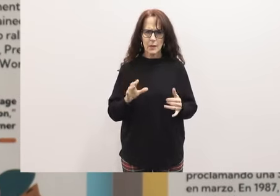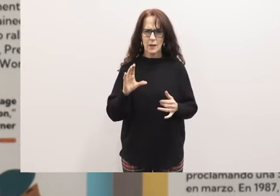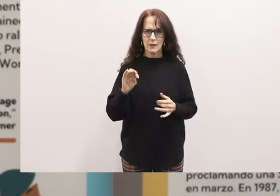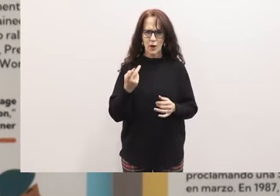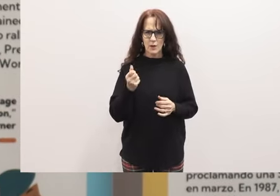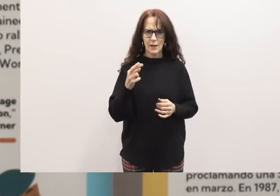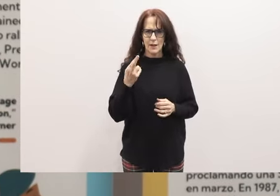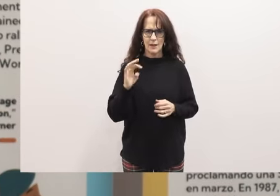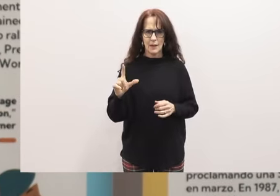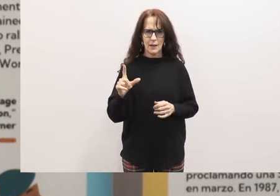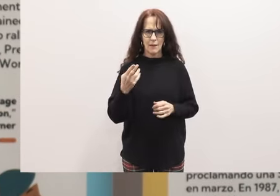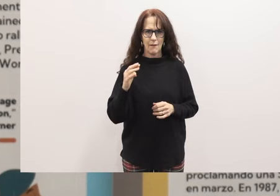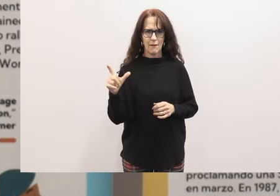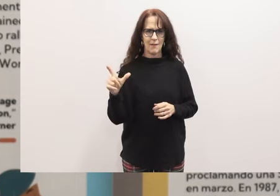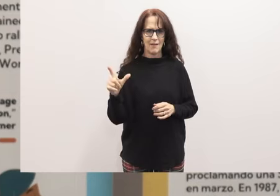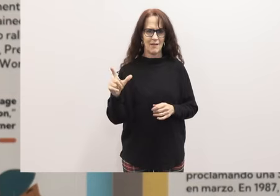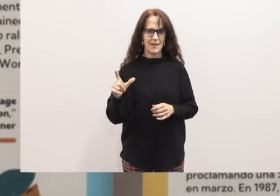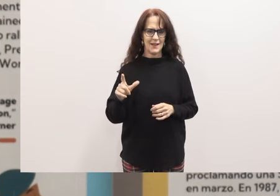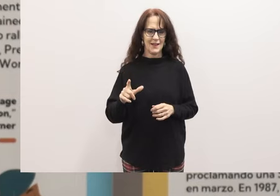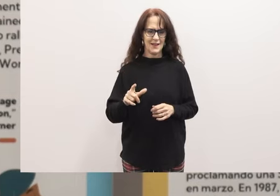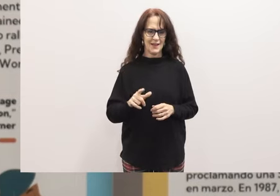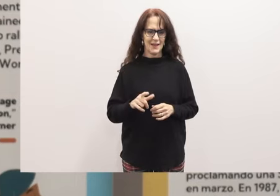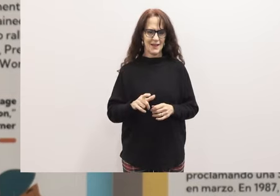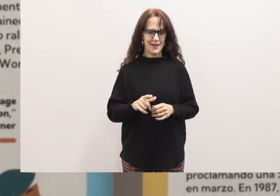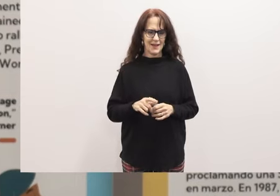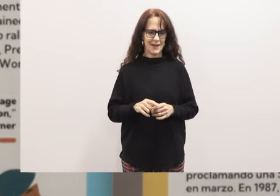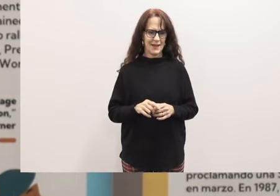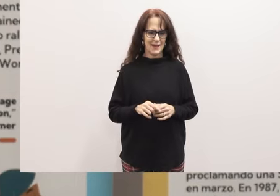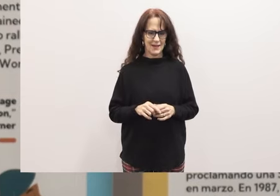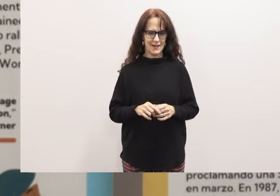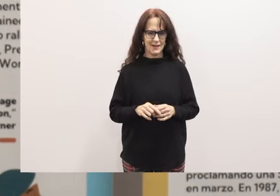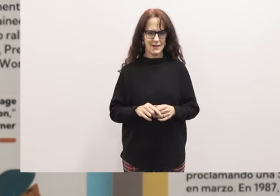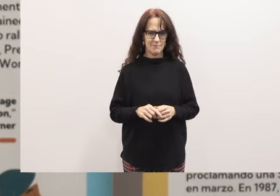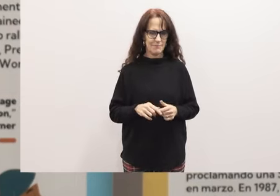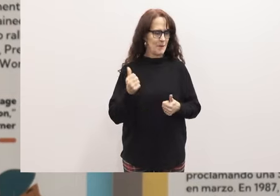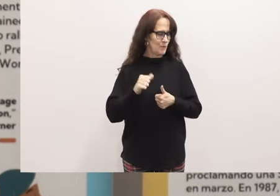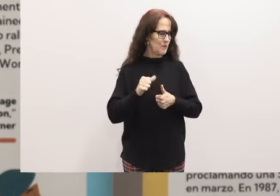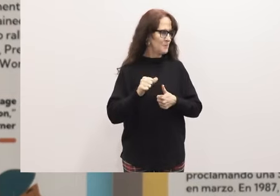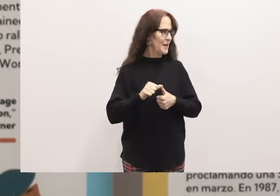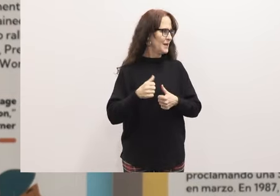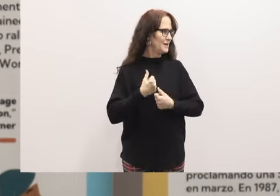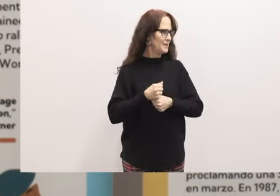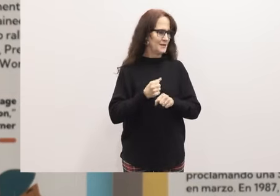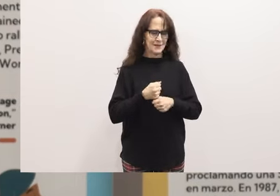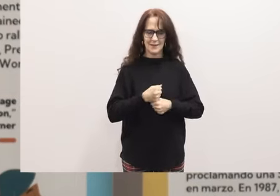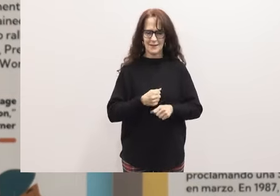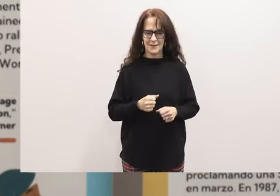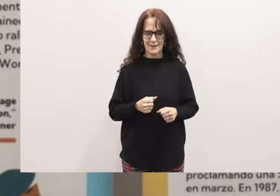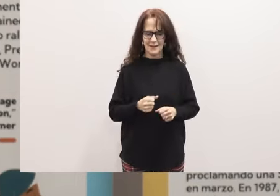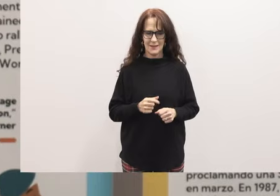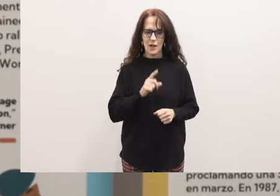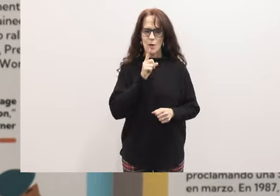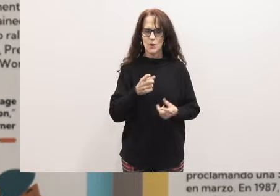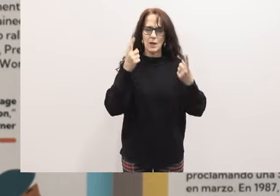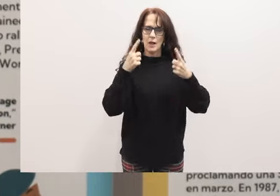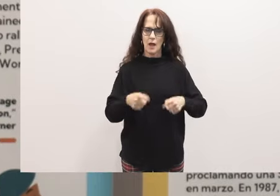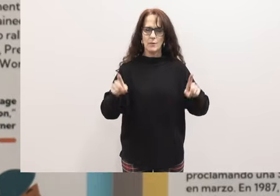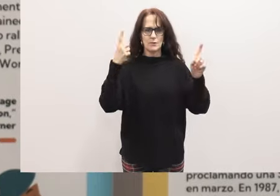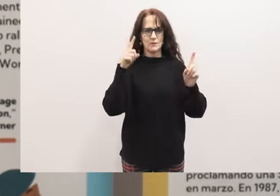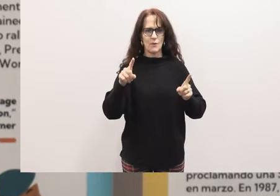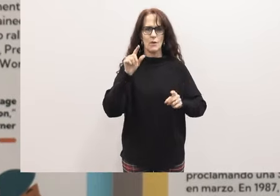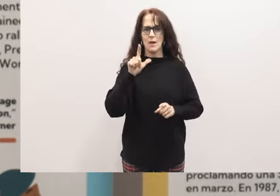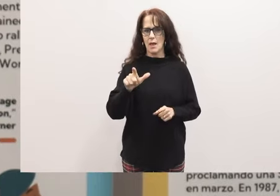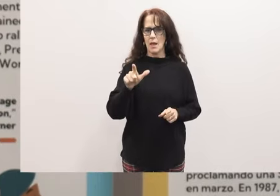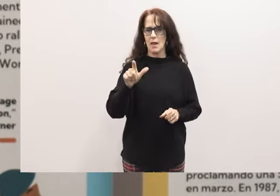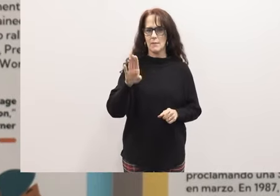very many people, or much less students. So it was just a real accomplishment for Long